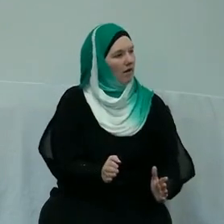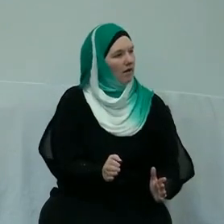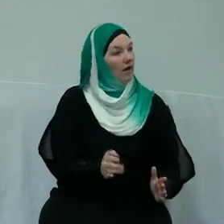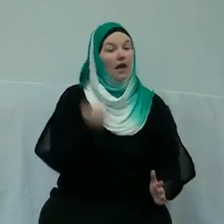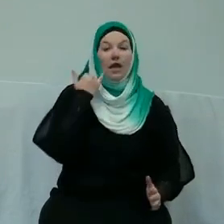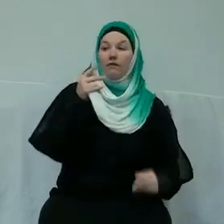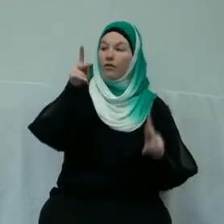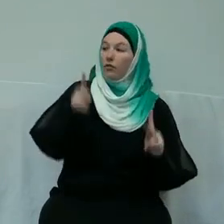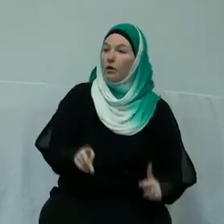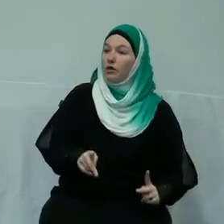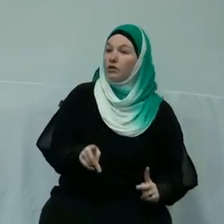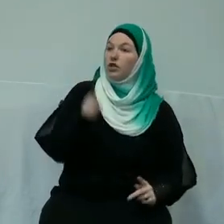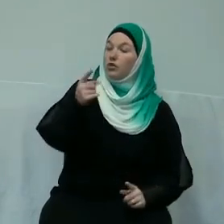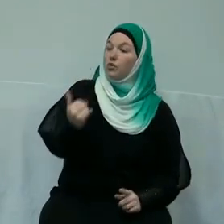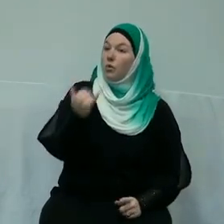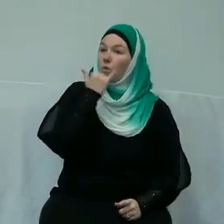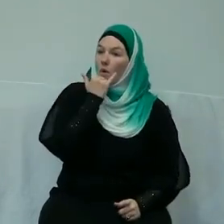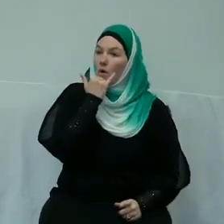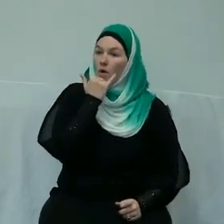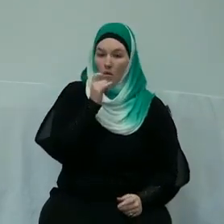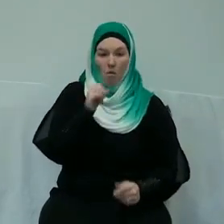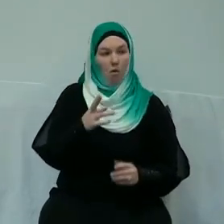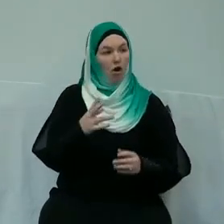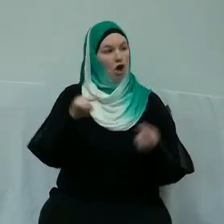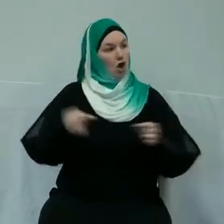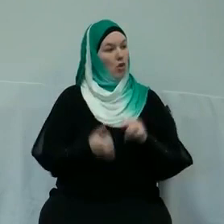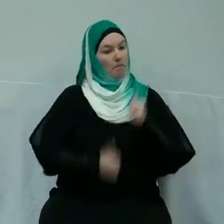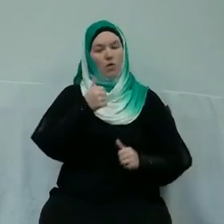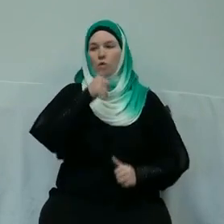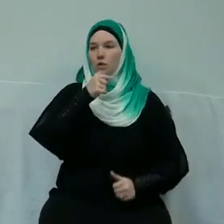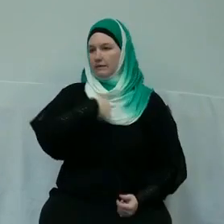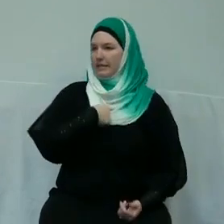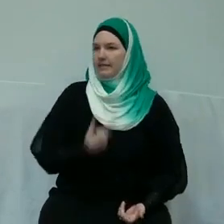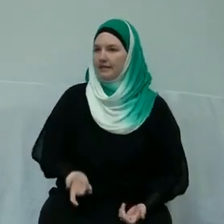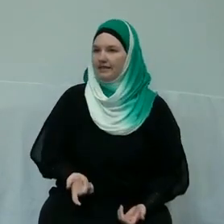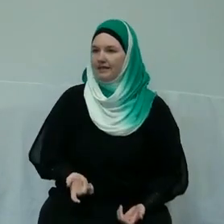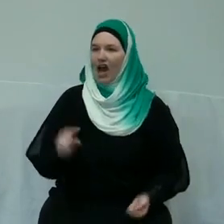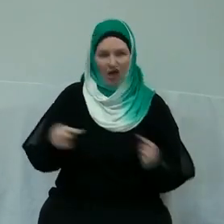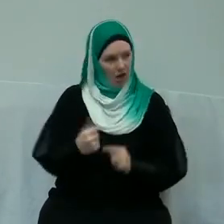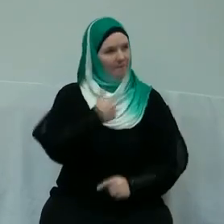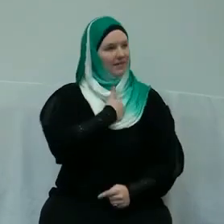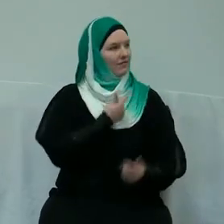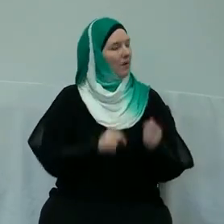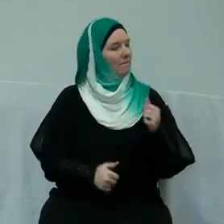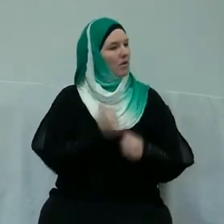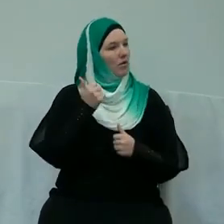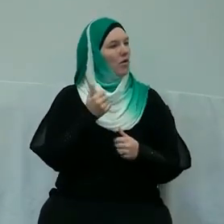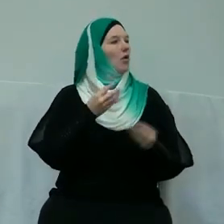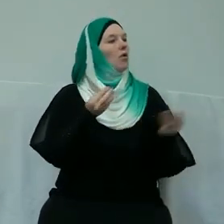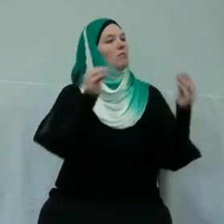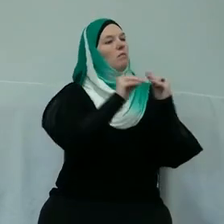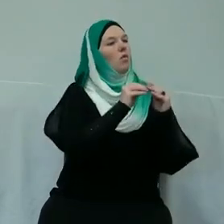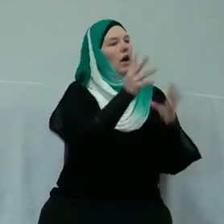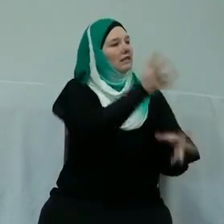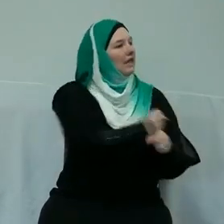the person you wrong the most is you. But some of us unfortunately think that the more I take,